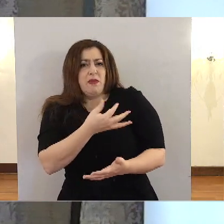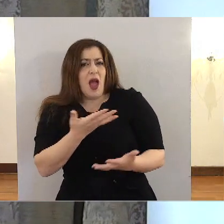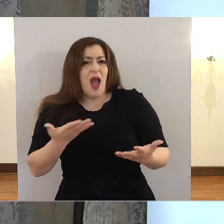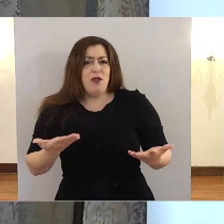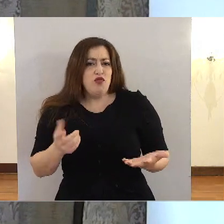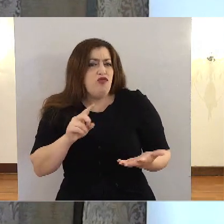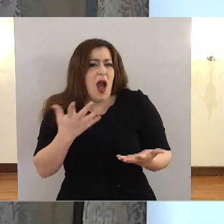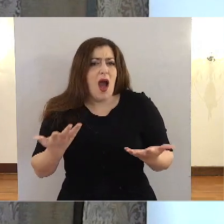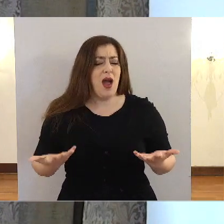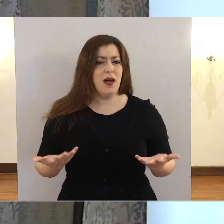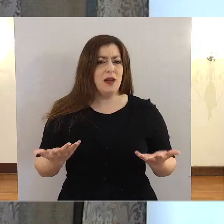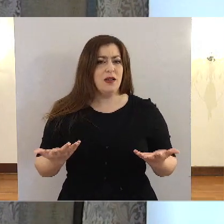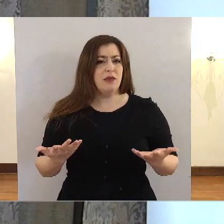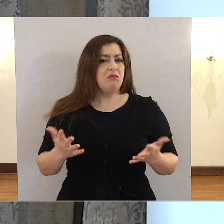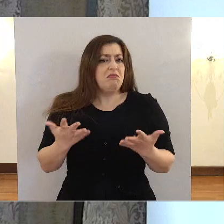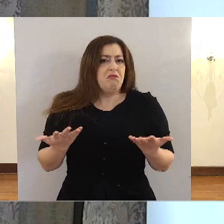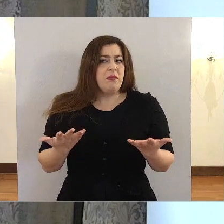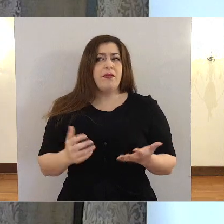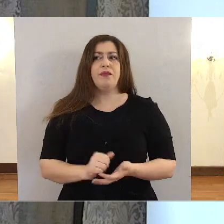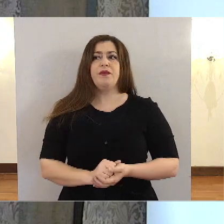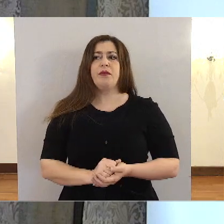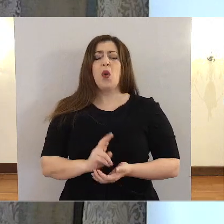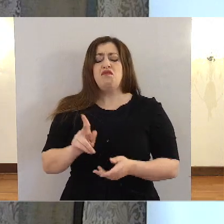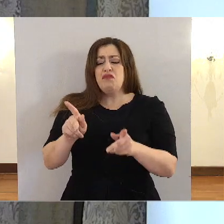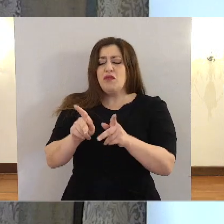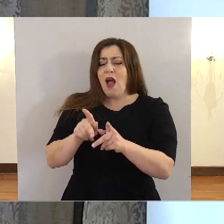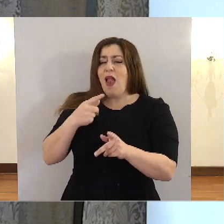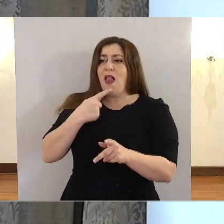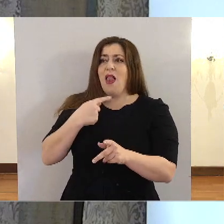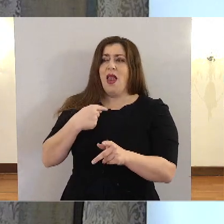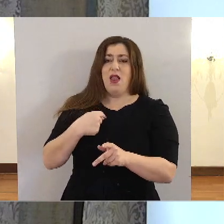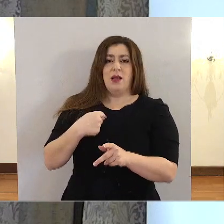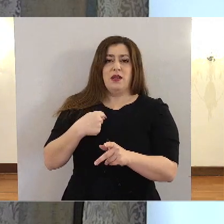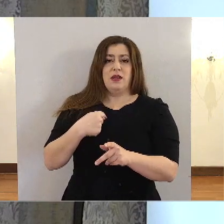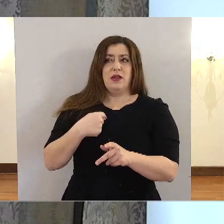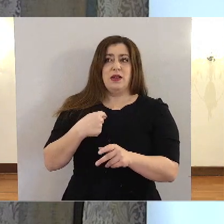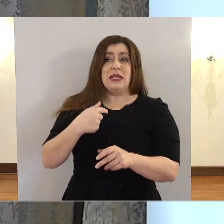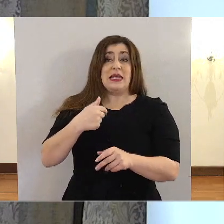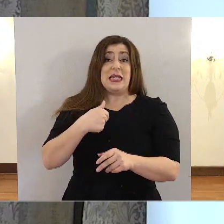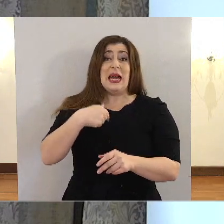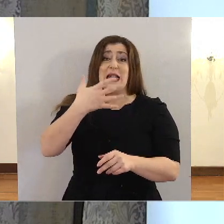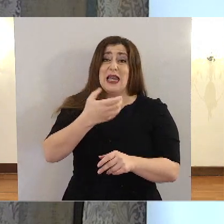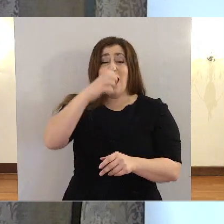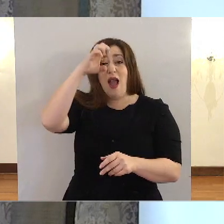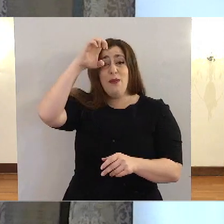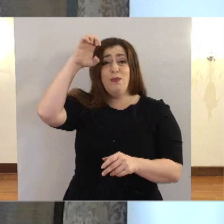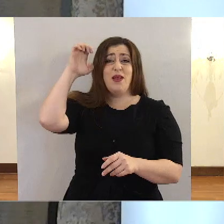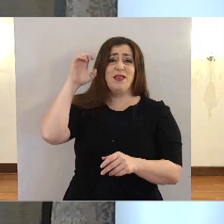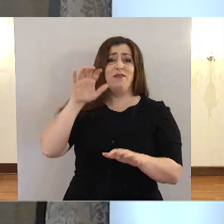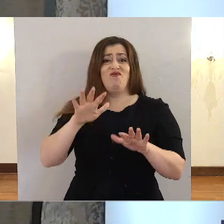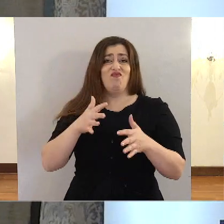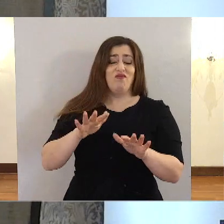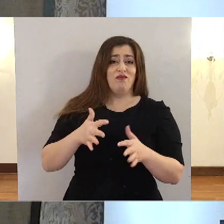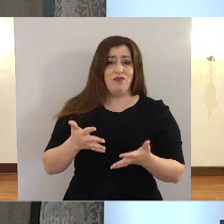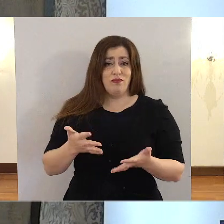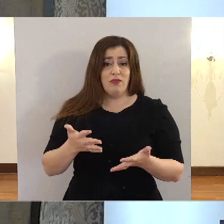it went, so what happened exactly? And she was telling me, so I've been through this very particular experience, Kate. I told her, okay, so I'm